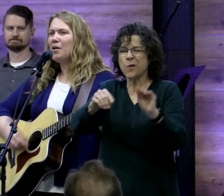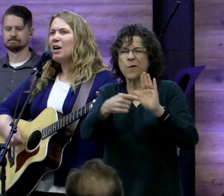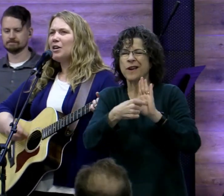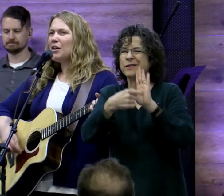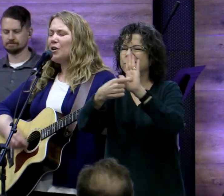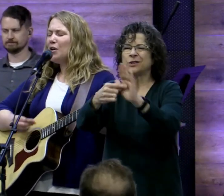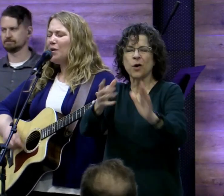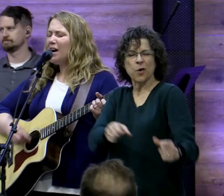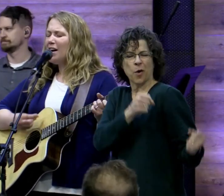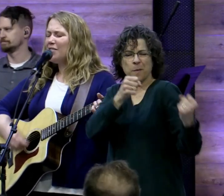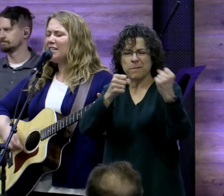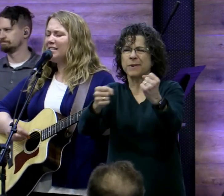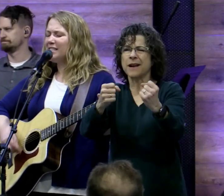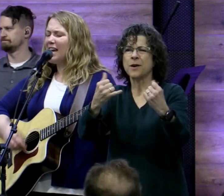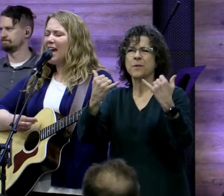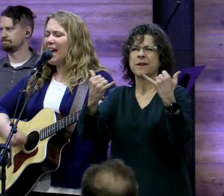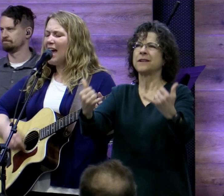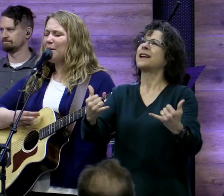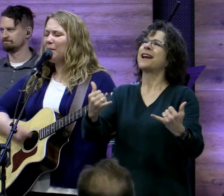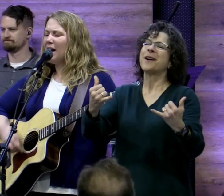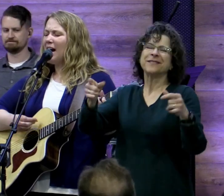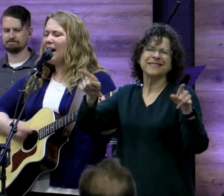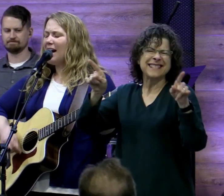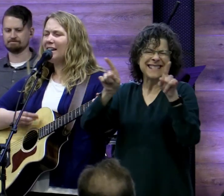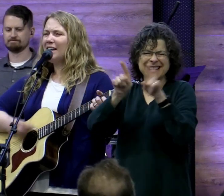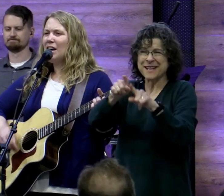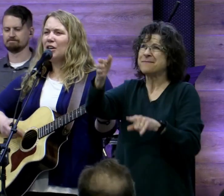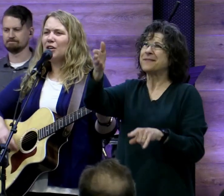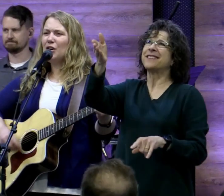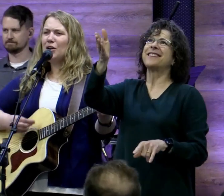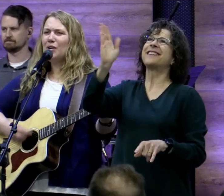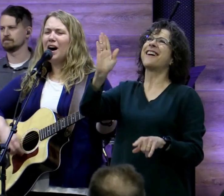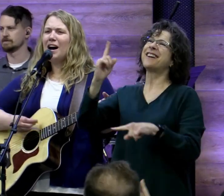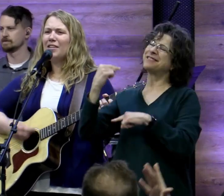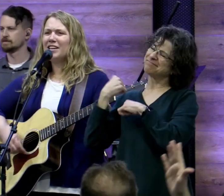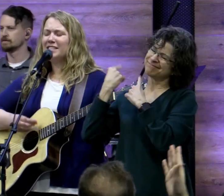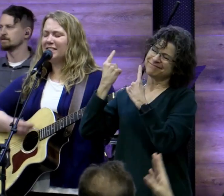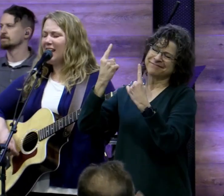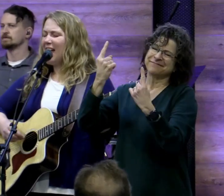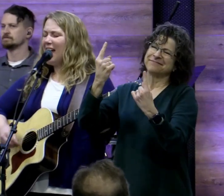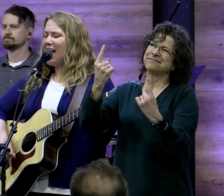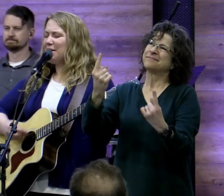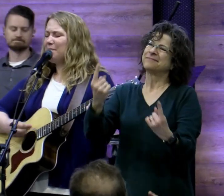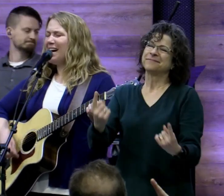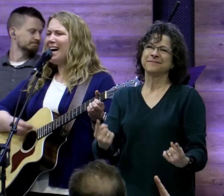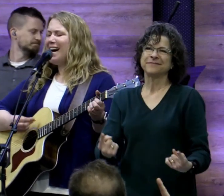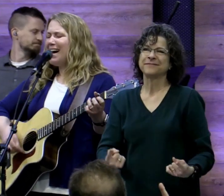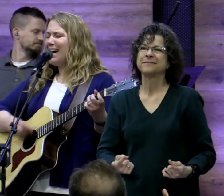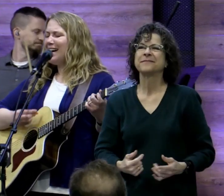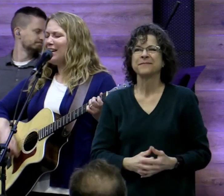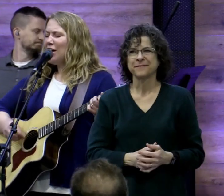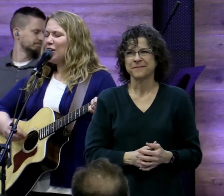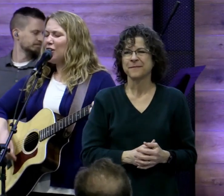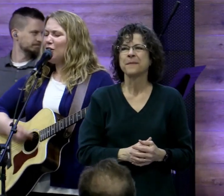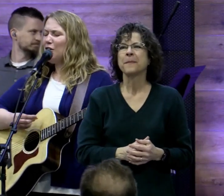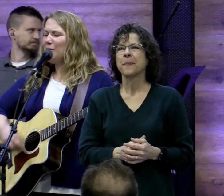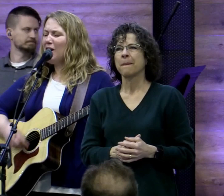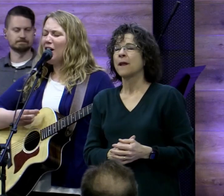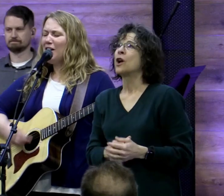now. You are the same God. You are the same.